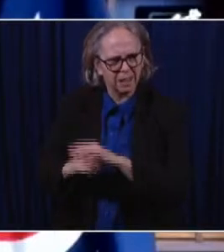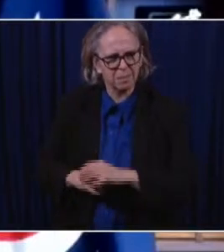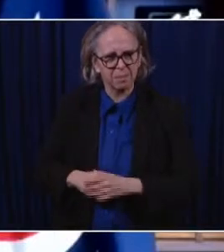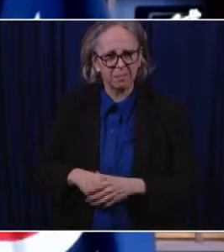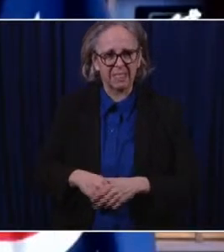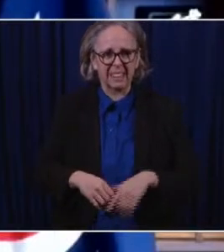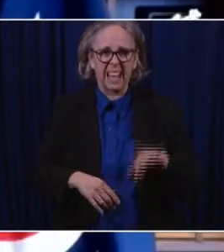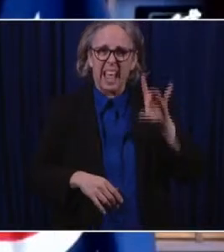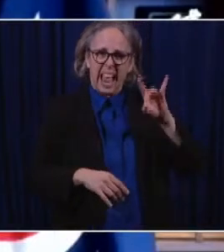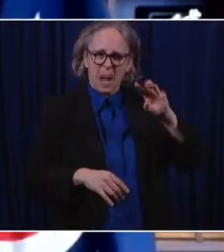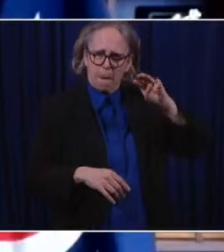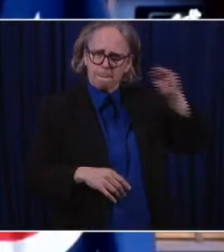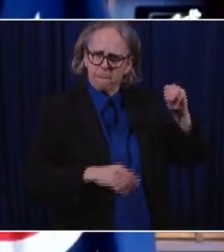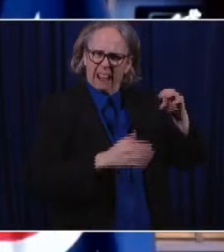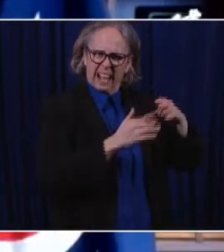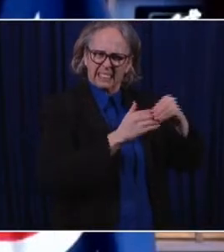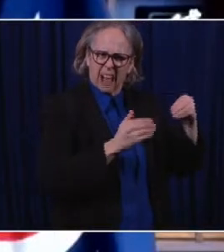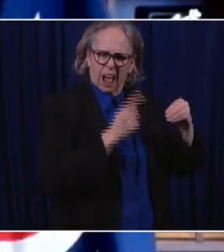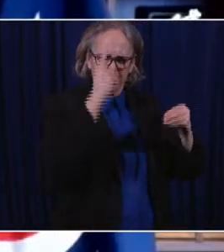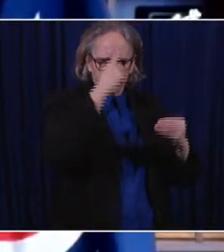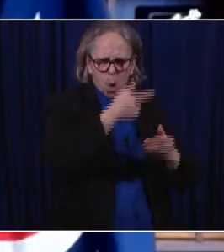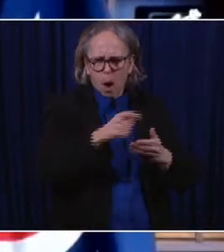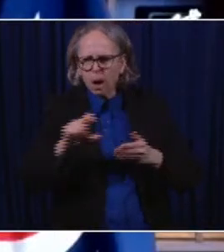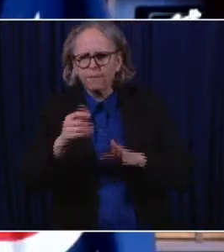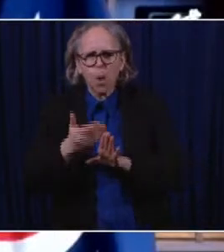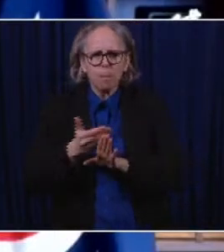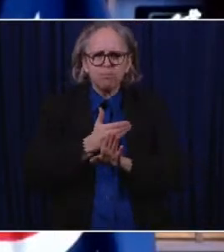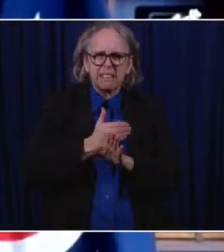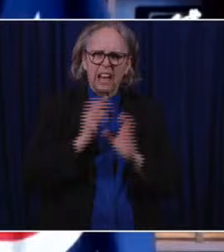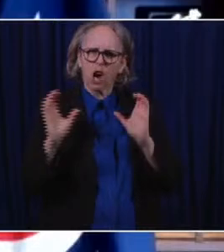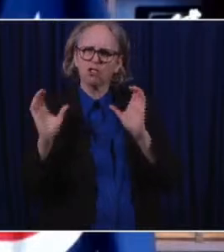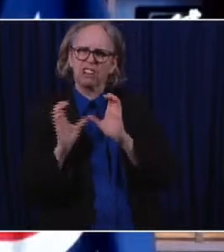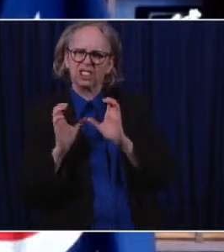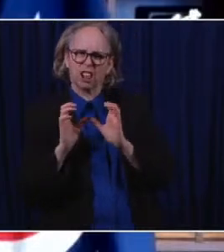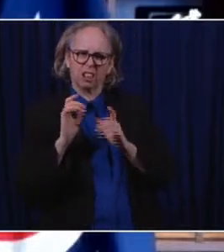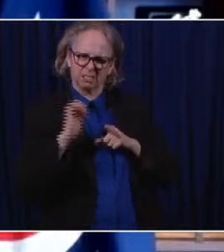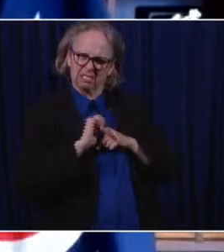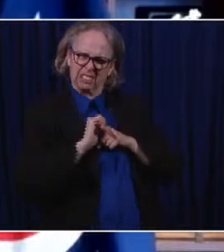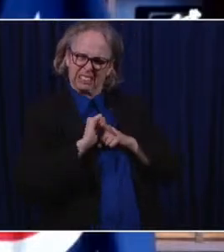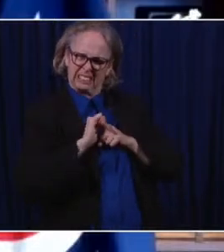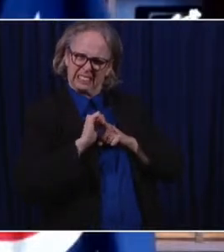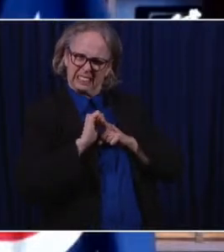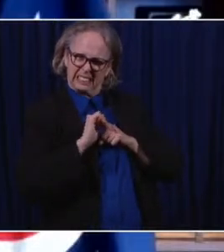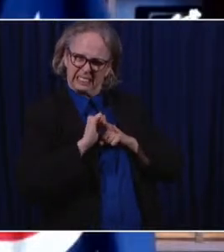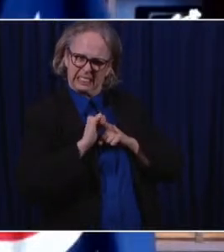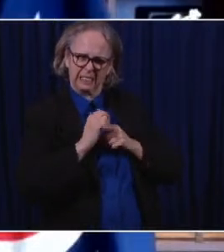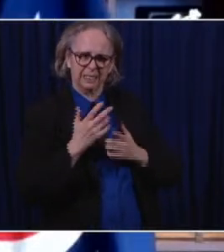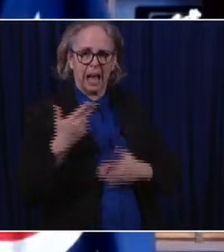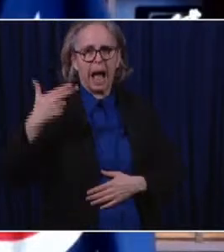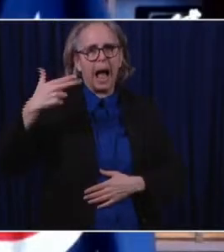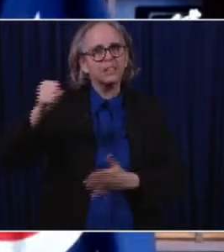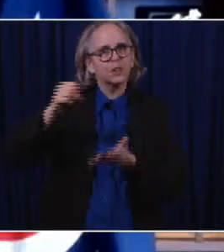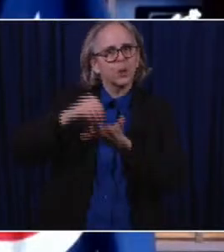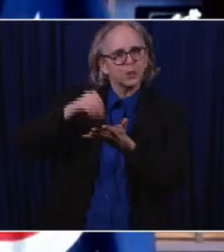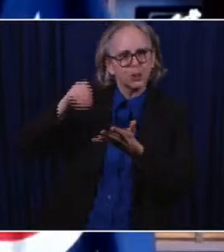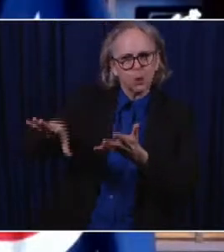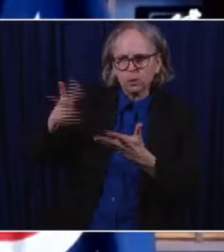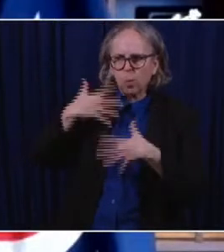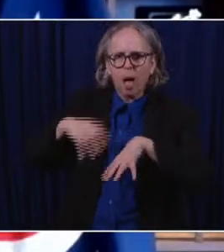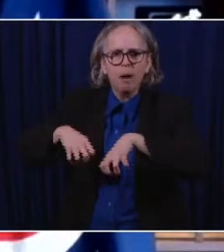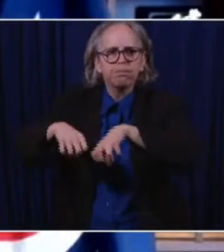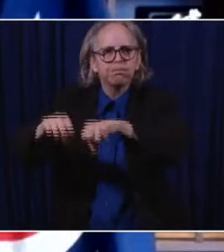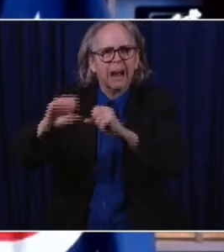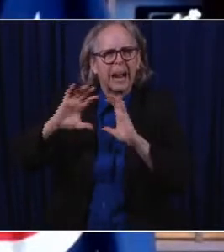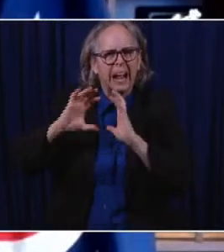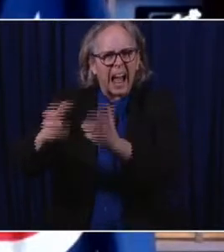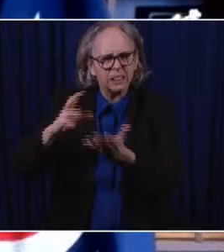for students with the goal of 70,000 students a year in our high schools earning a career credential so that they're ready to go to